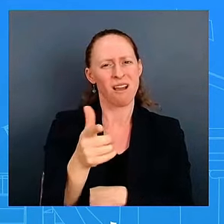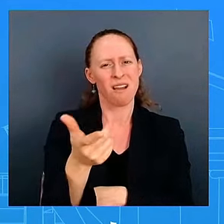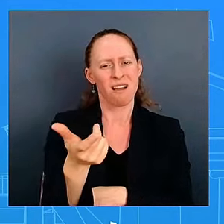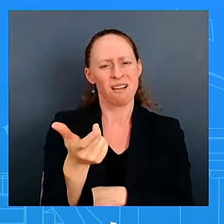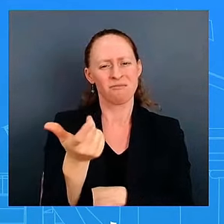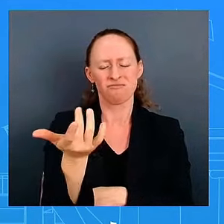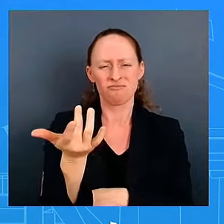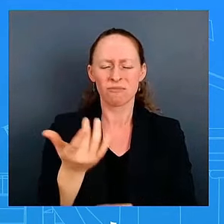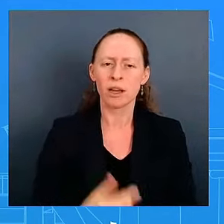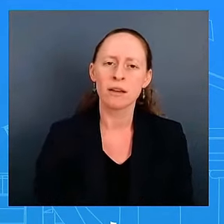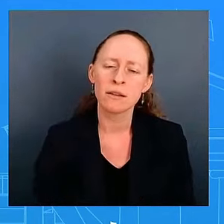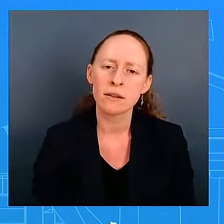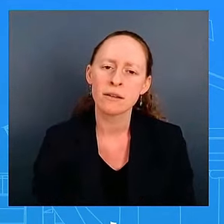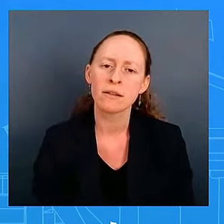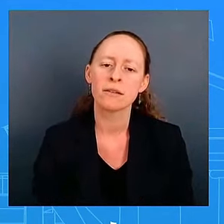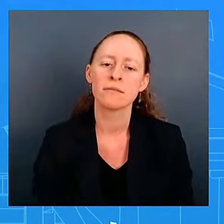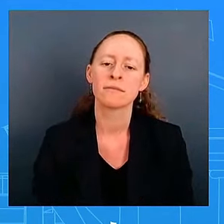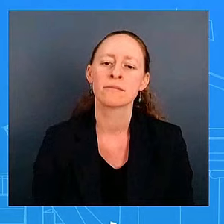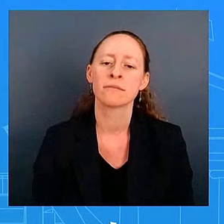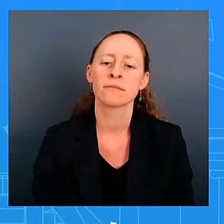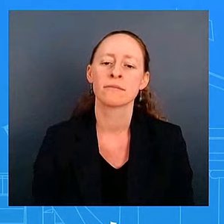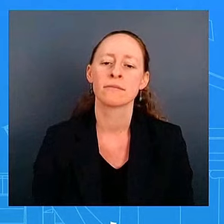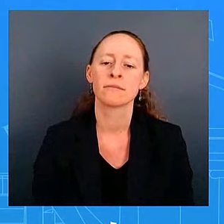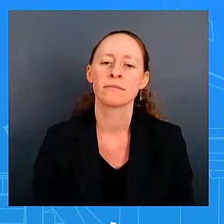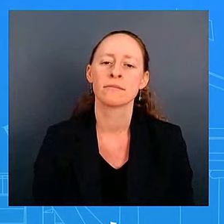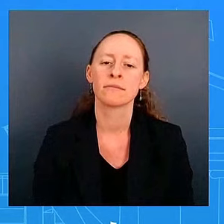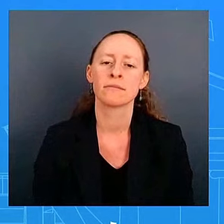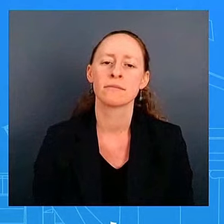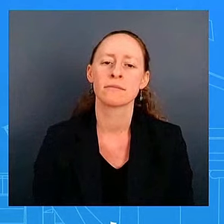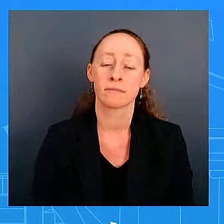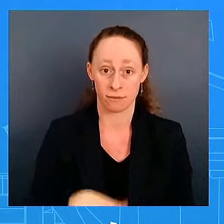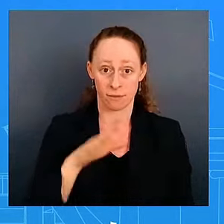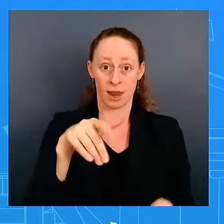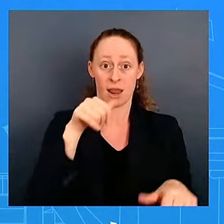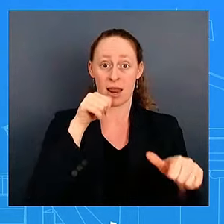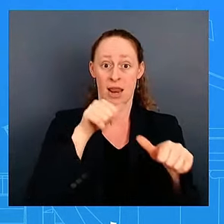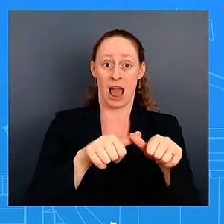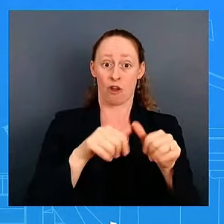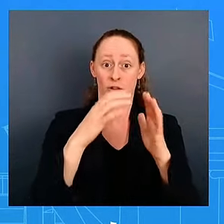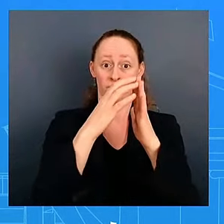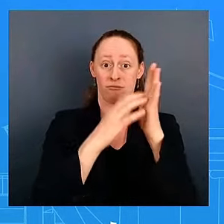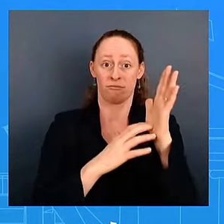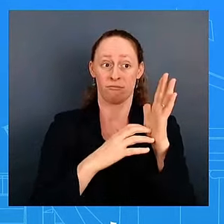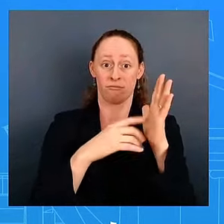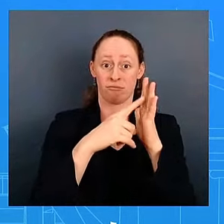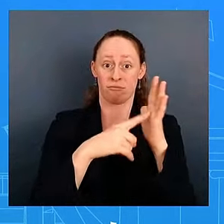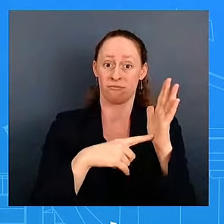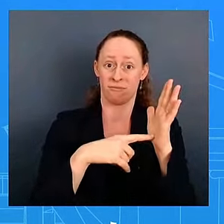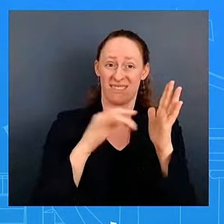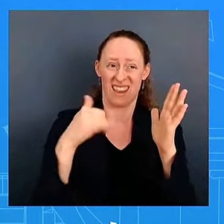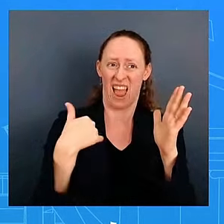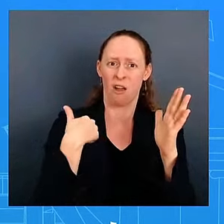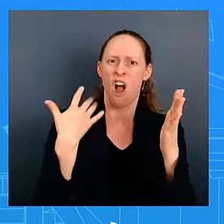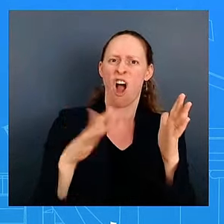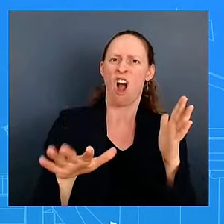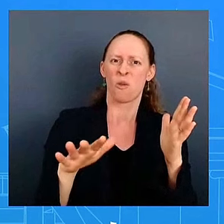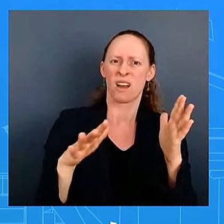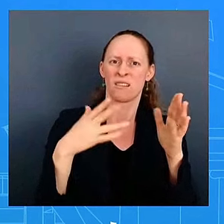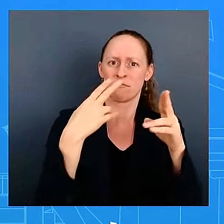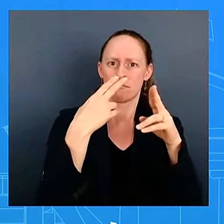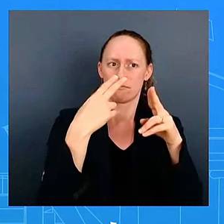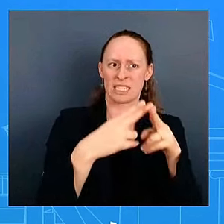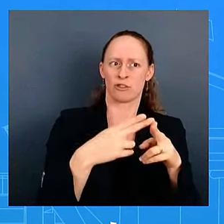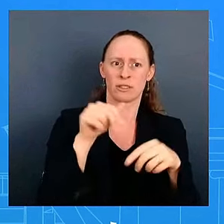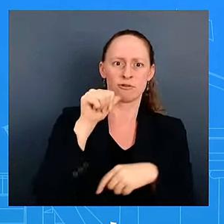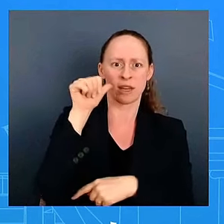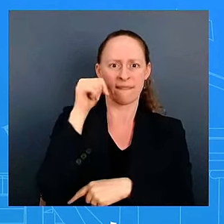briefing, to be very, very clear. I said many of the things that were laid out in the letter was actually repeated right here behind this